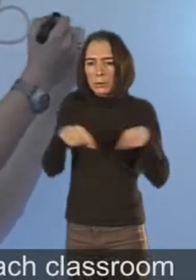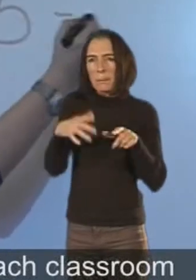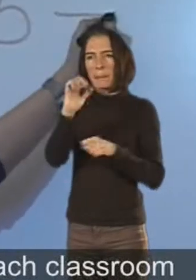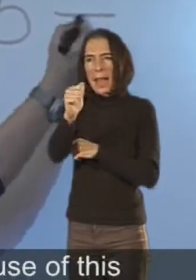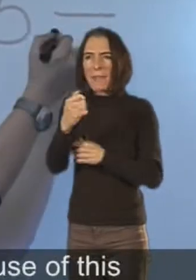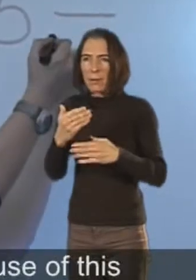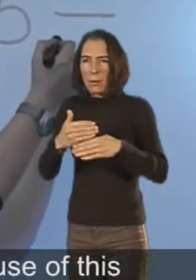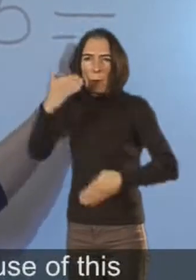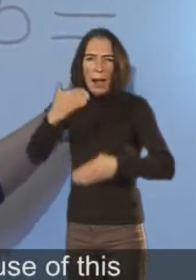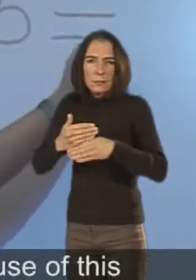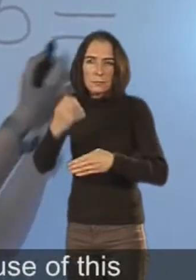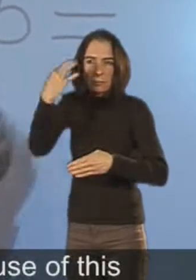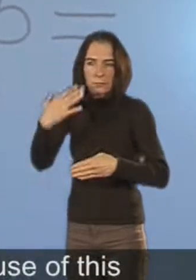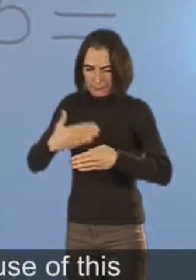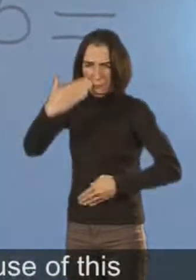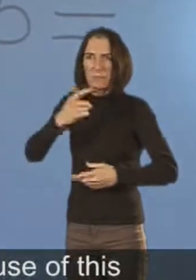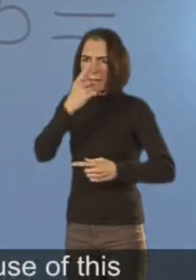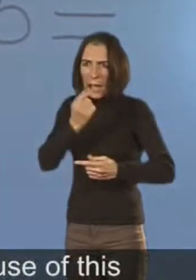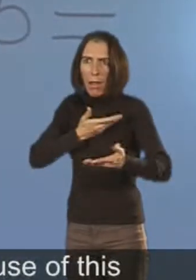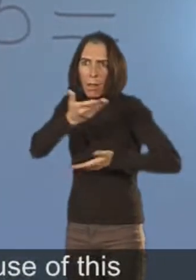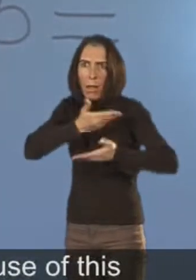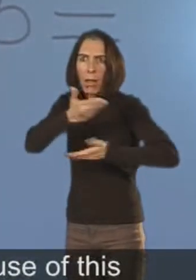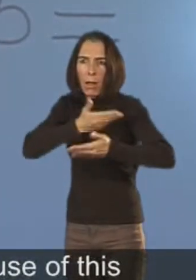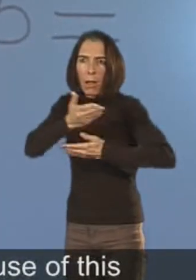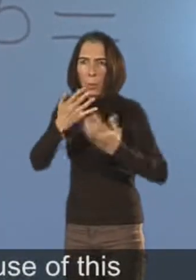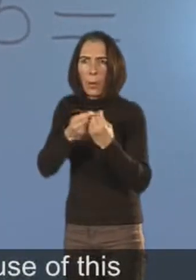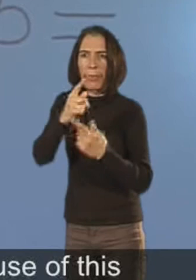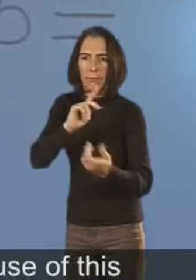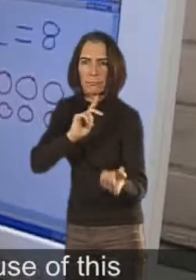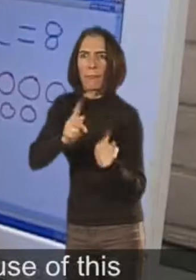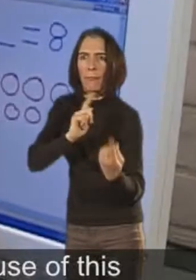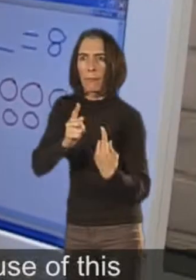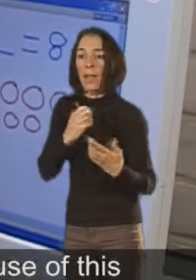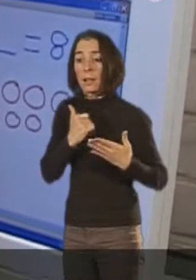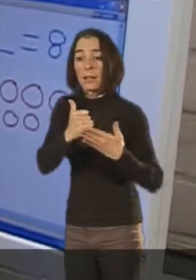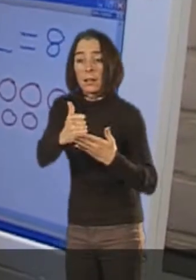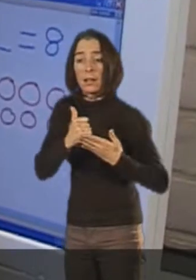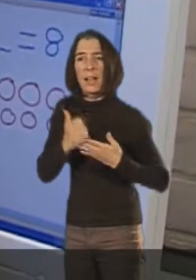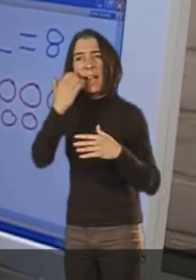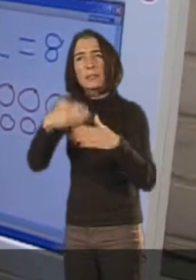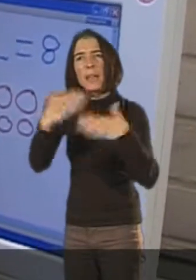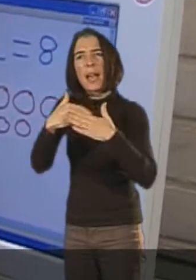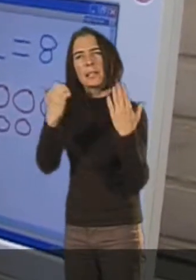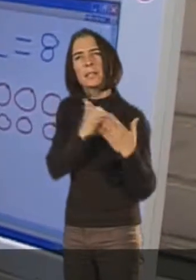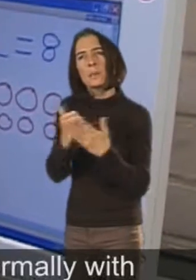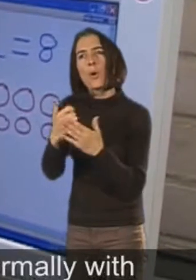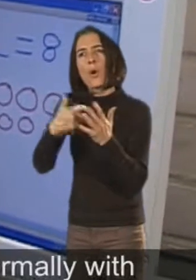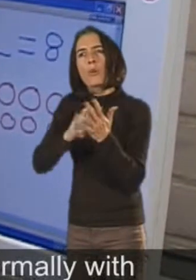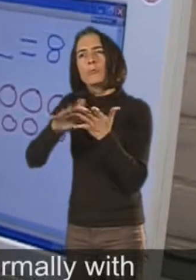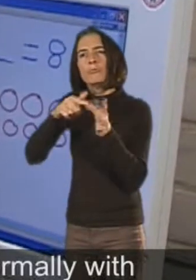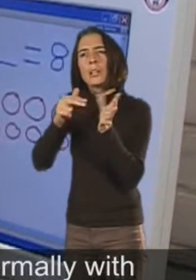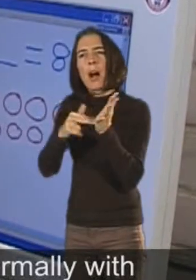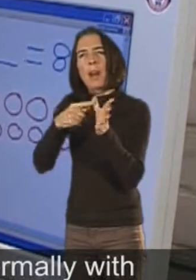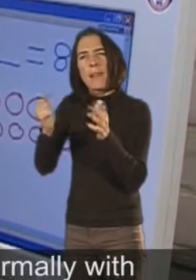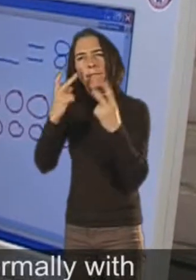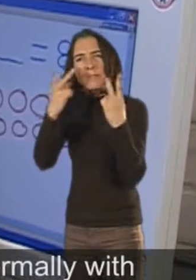whiteboard, and Selina, the Year 4 teacher, makes use of this resource daily to support Rihanna, who has a visual impairment. It saves so much